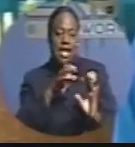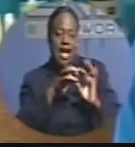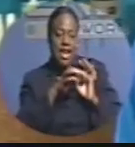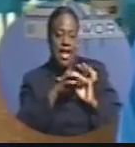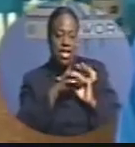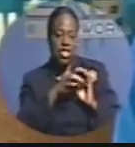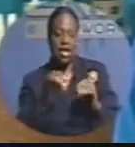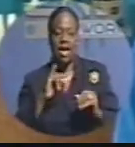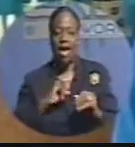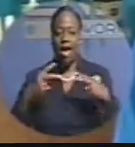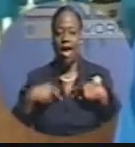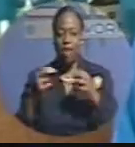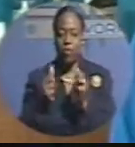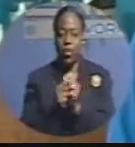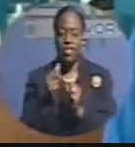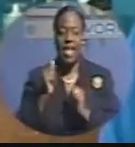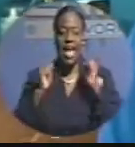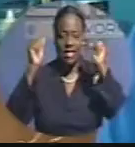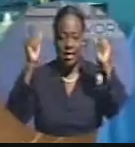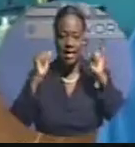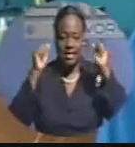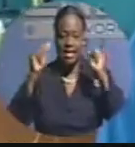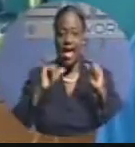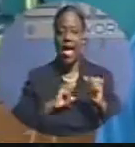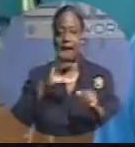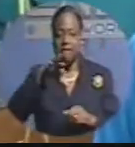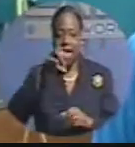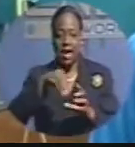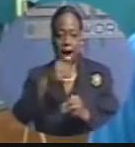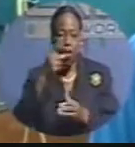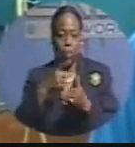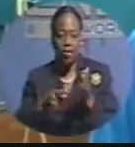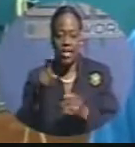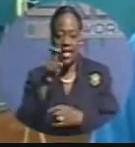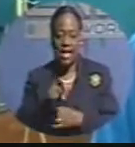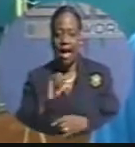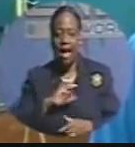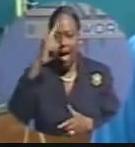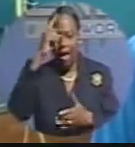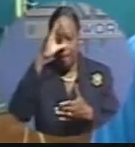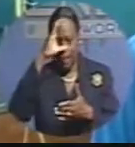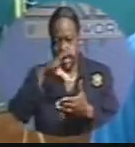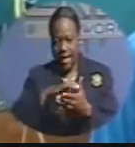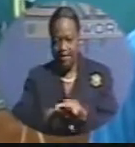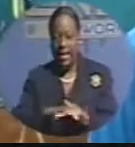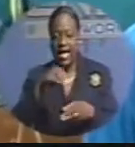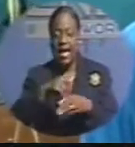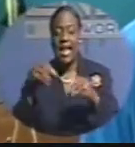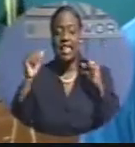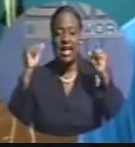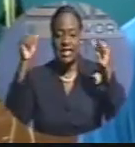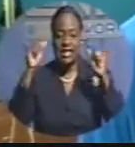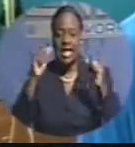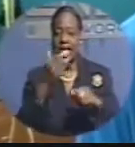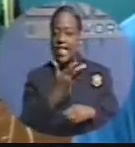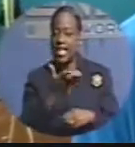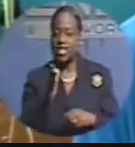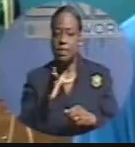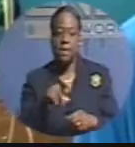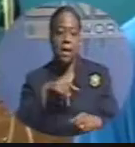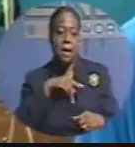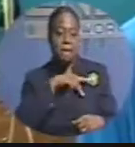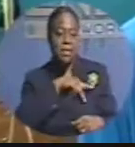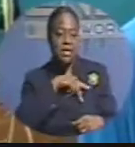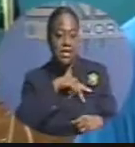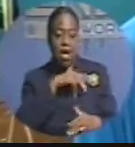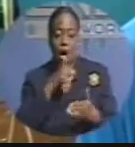you know, I make it a point to go out and find out the needs because I believe in athletics. You know, these things should be personalized. What works